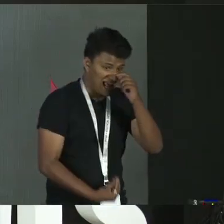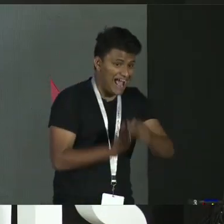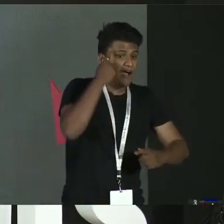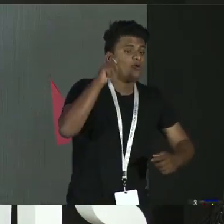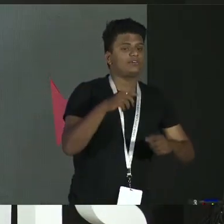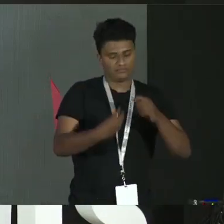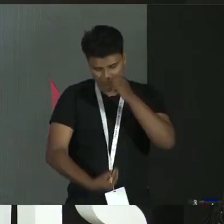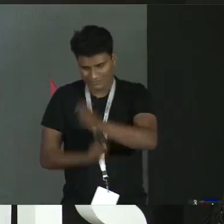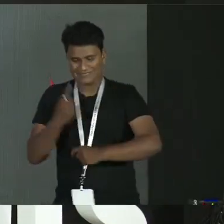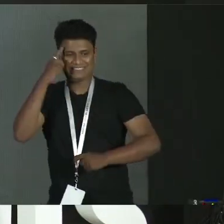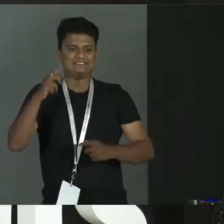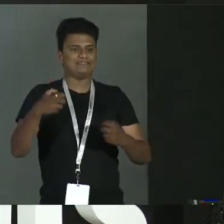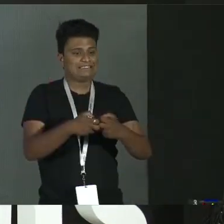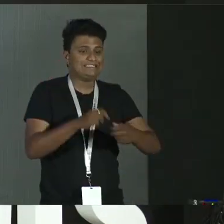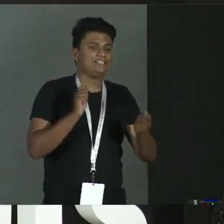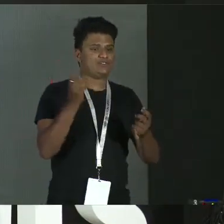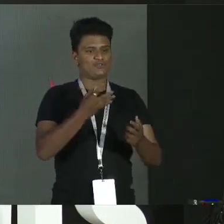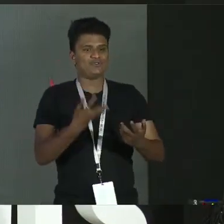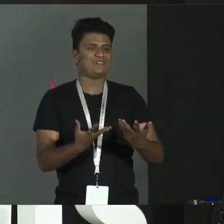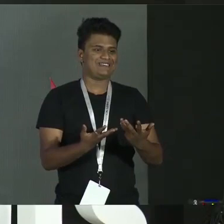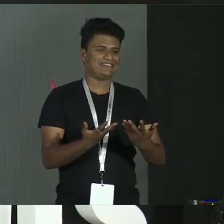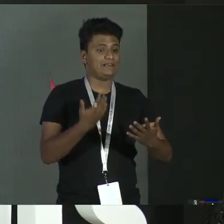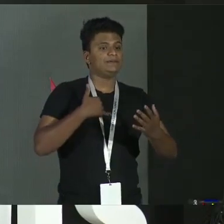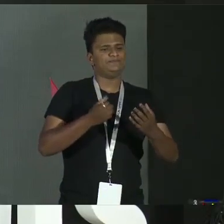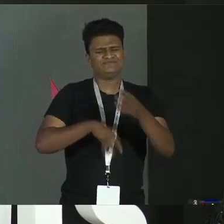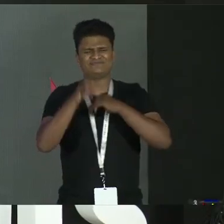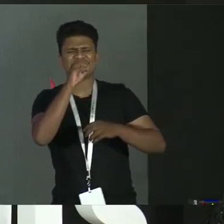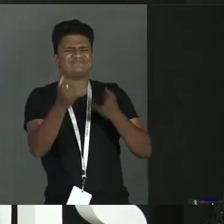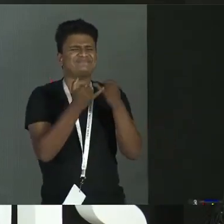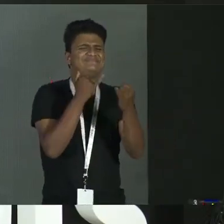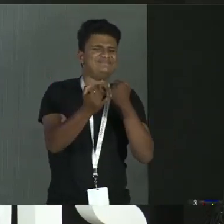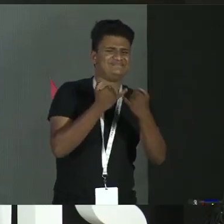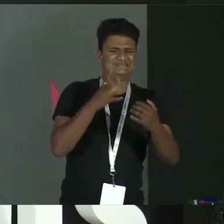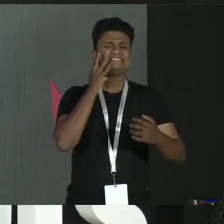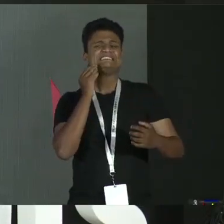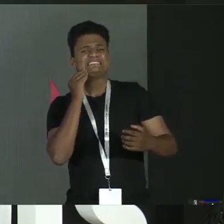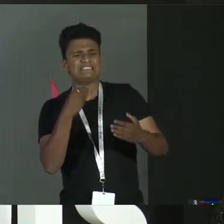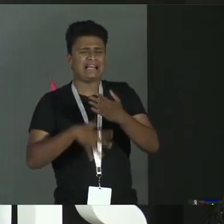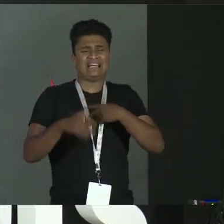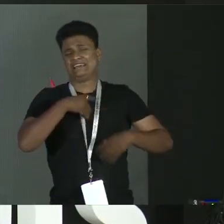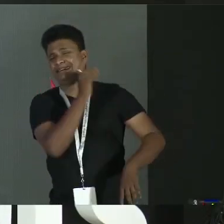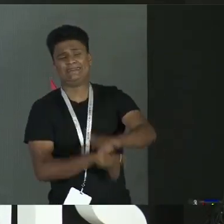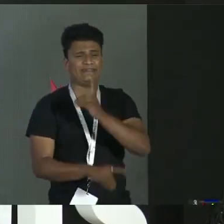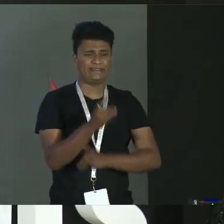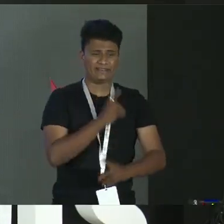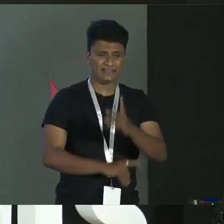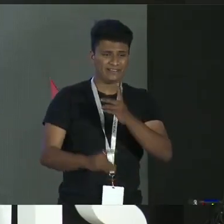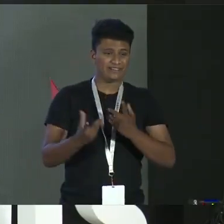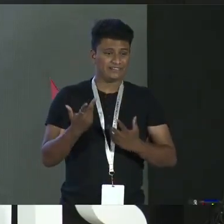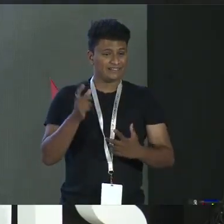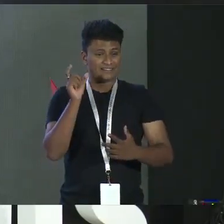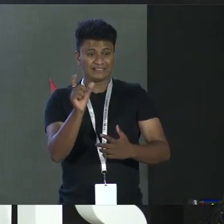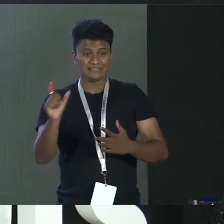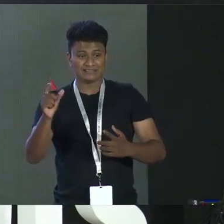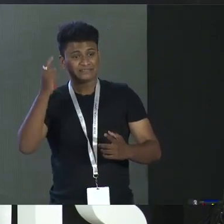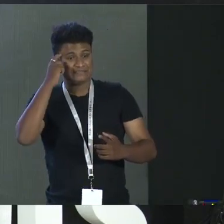technology. So when you talk about our stories, the experience of being disabled, think about the words you use